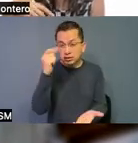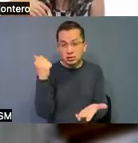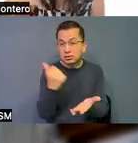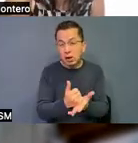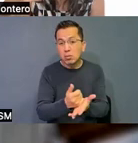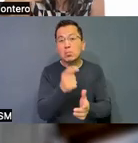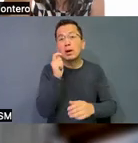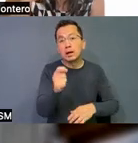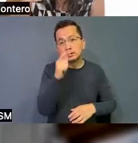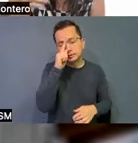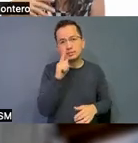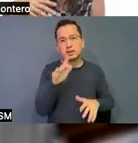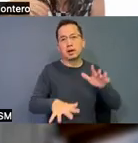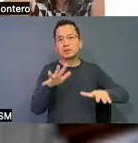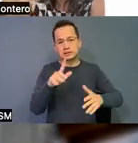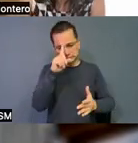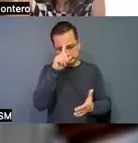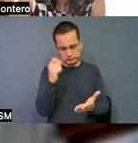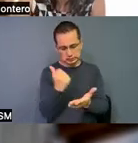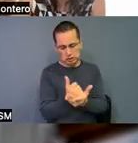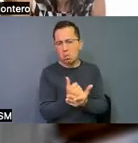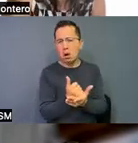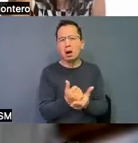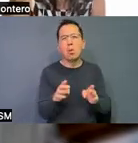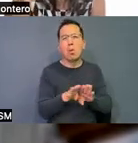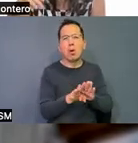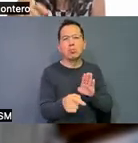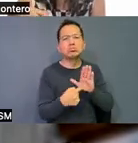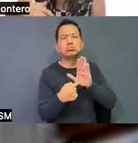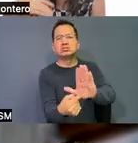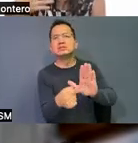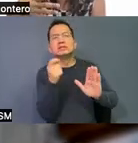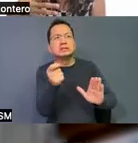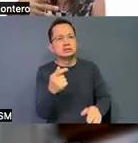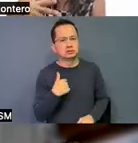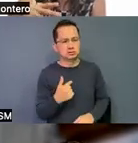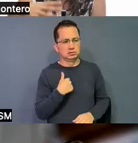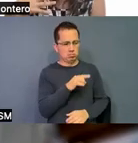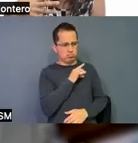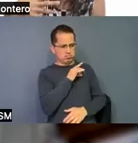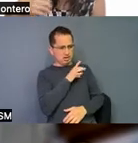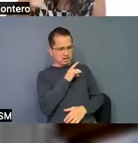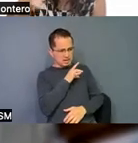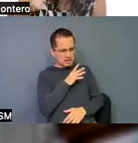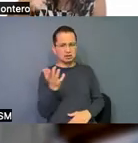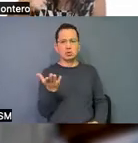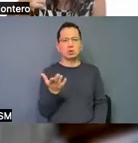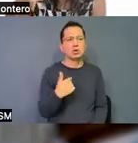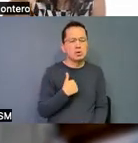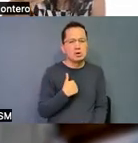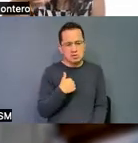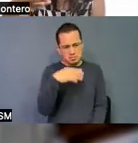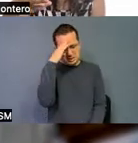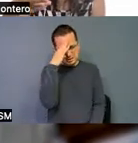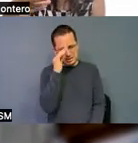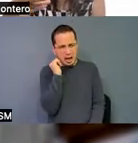an excessive fear or worry that something bad could happen again. You could be easily startled or on guard all of the time.